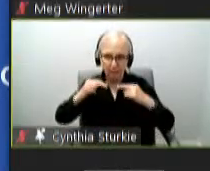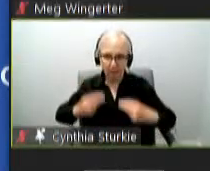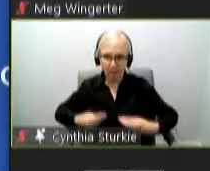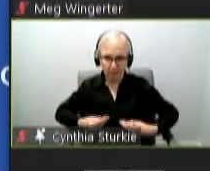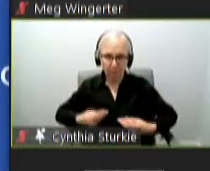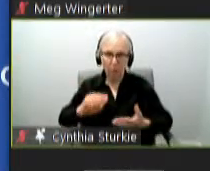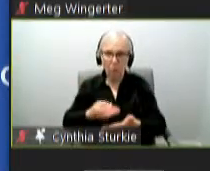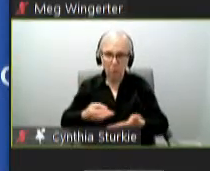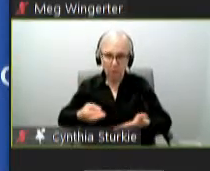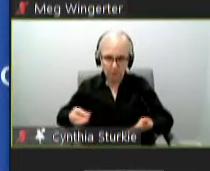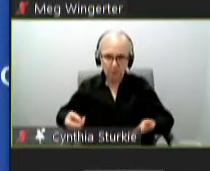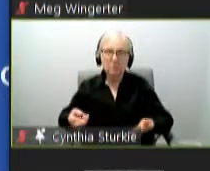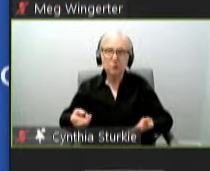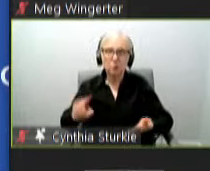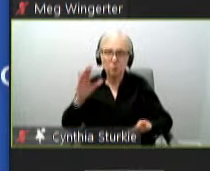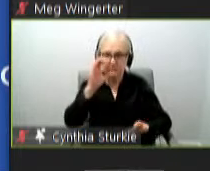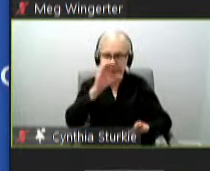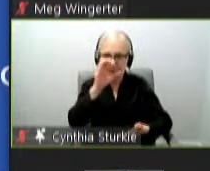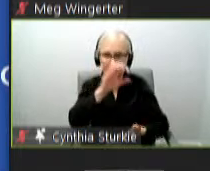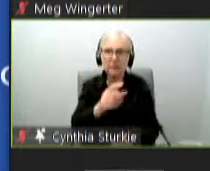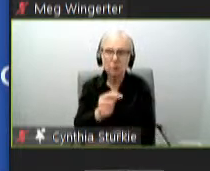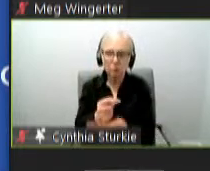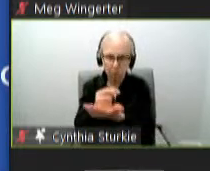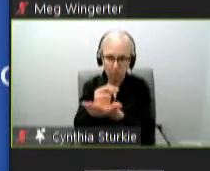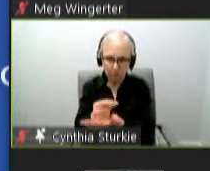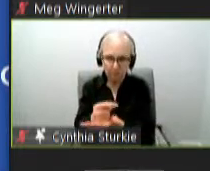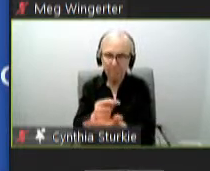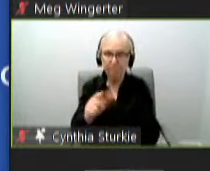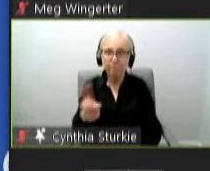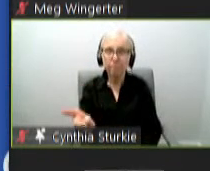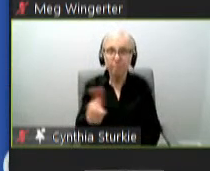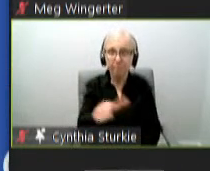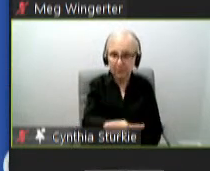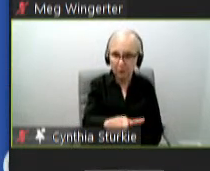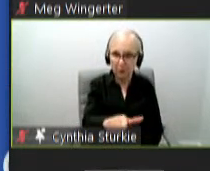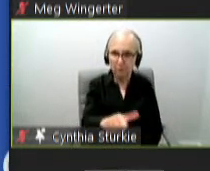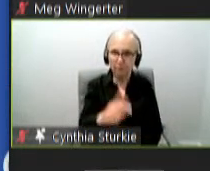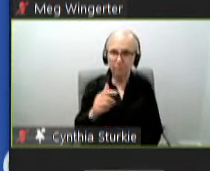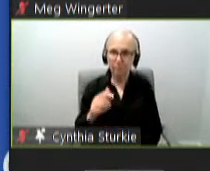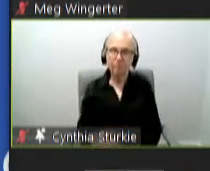to also seek these treatments. Back to you. Thank you.